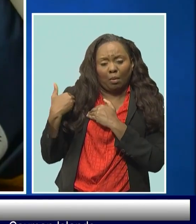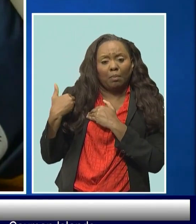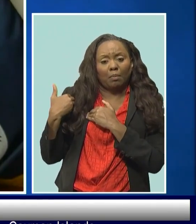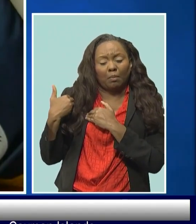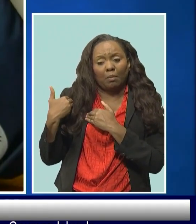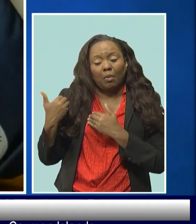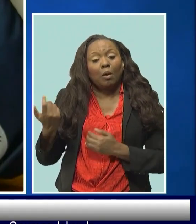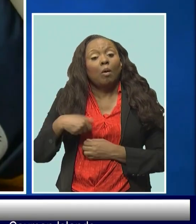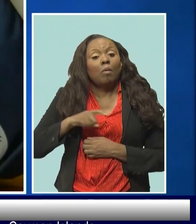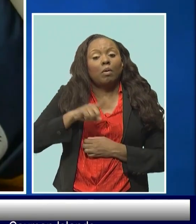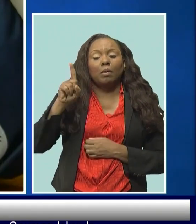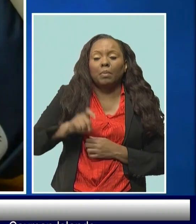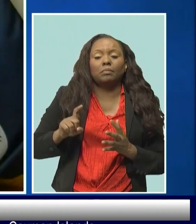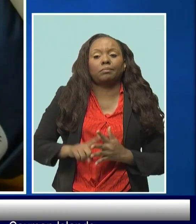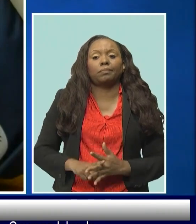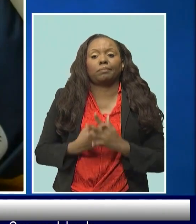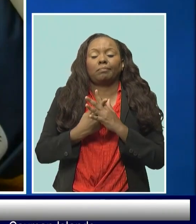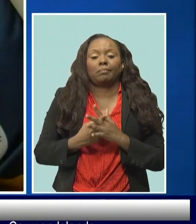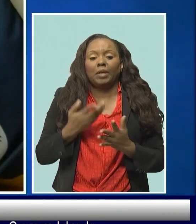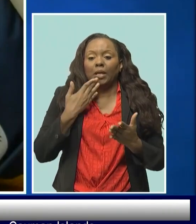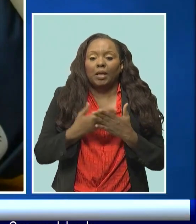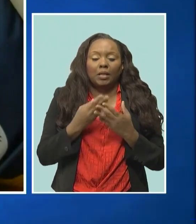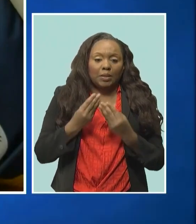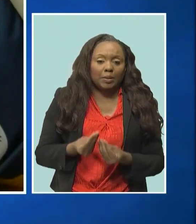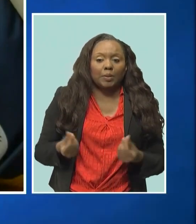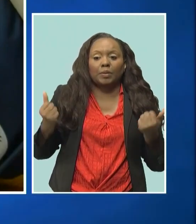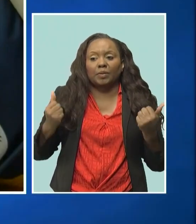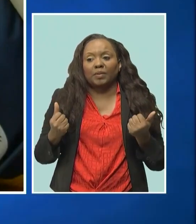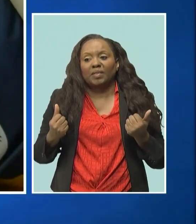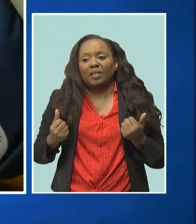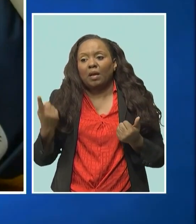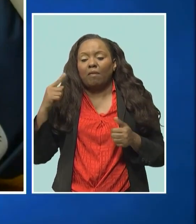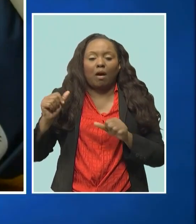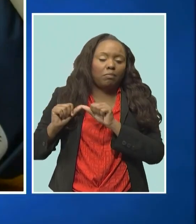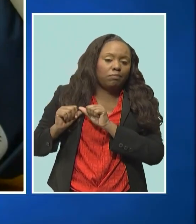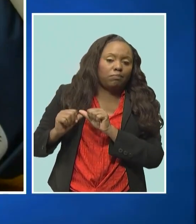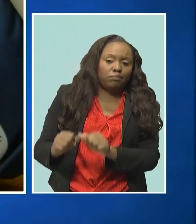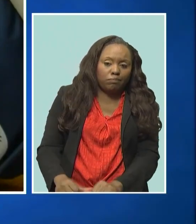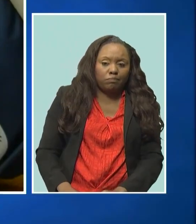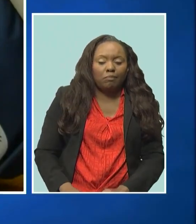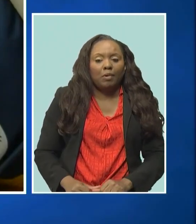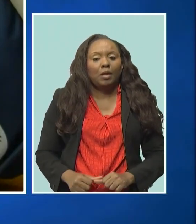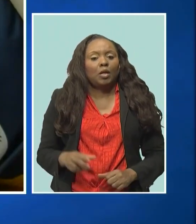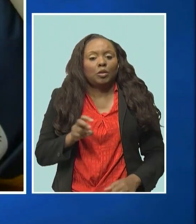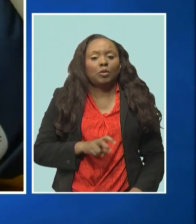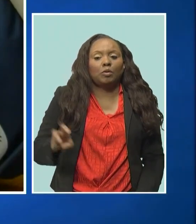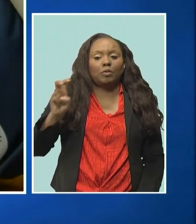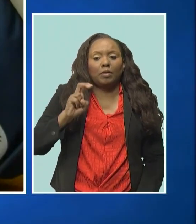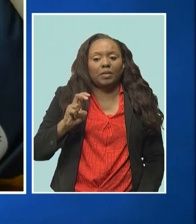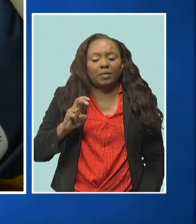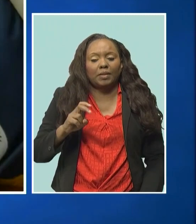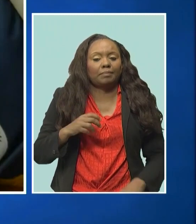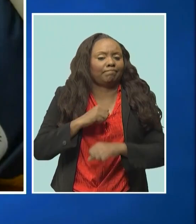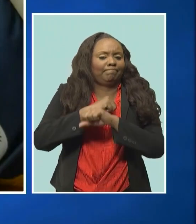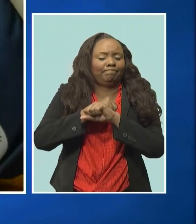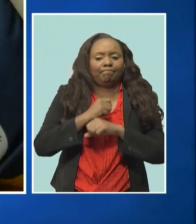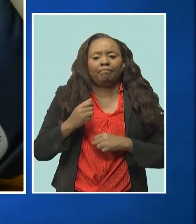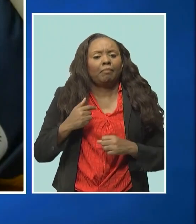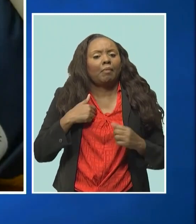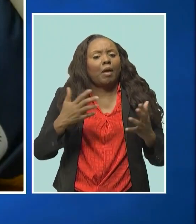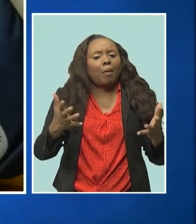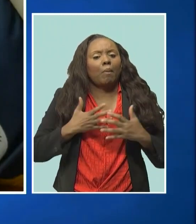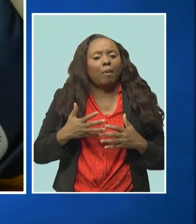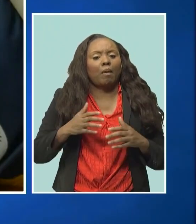and the solutions that will enable long-term tourism resilience. I therefore call upon us all,